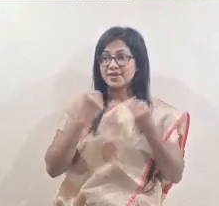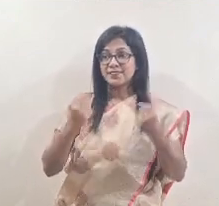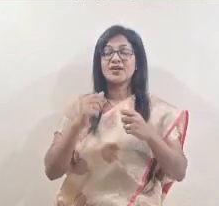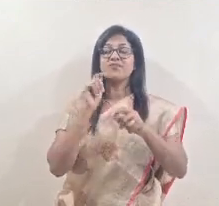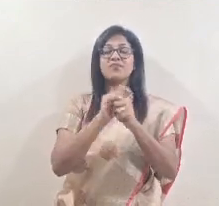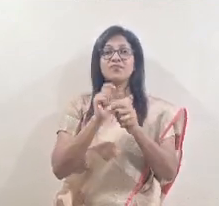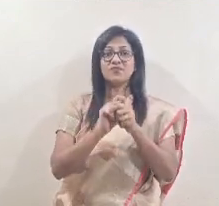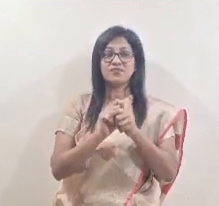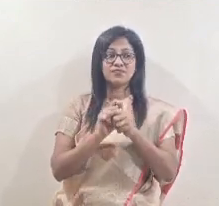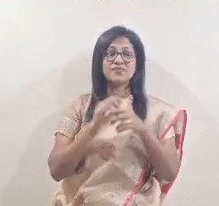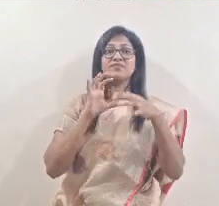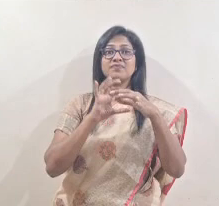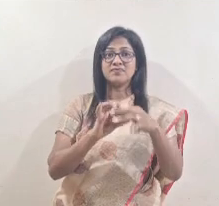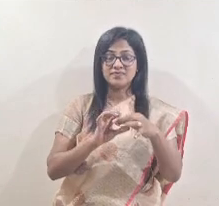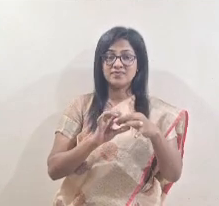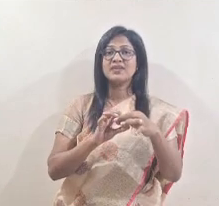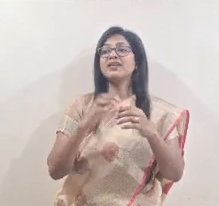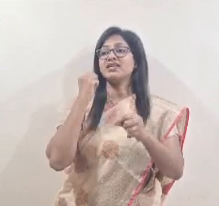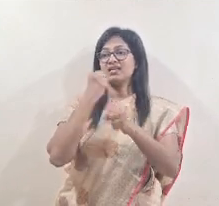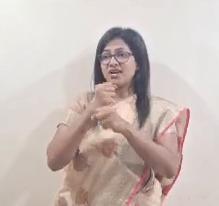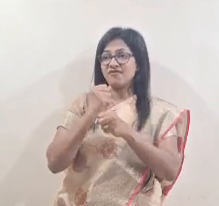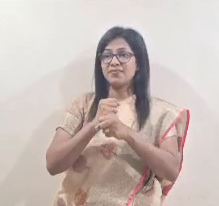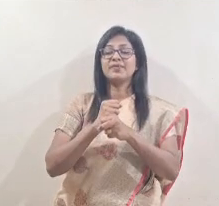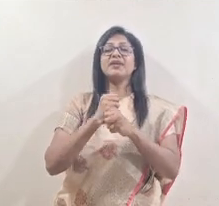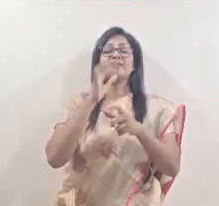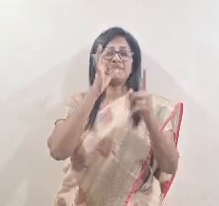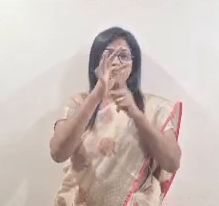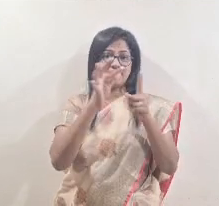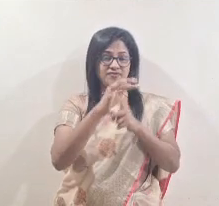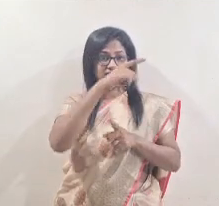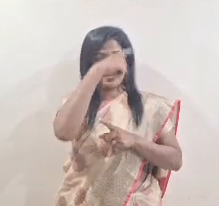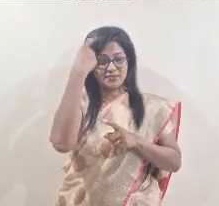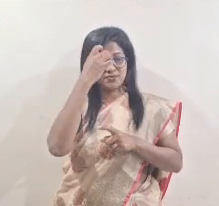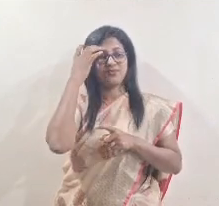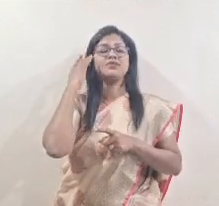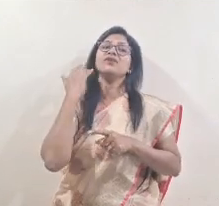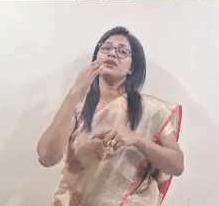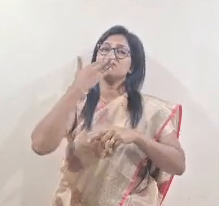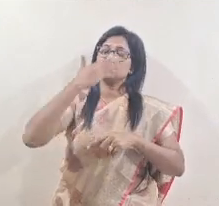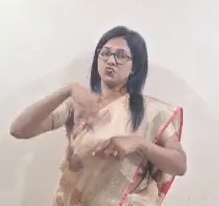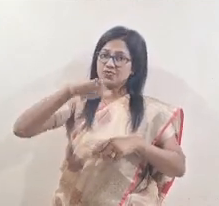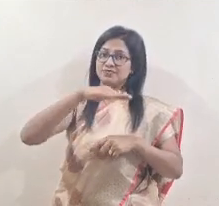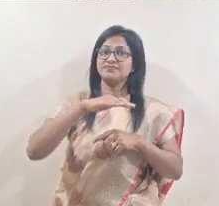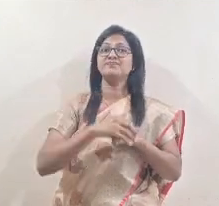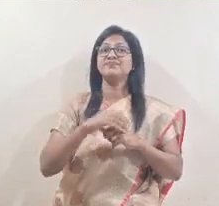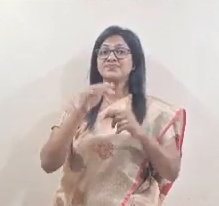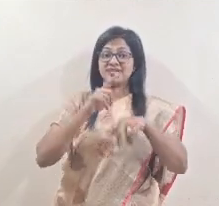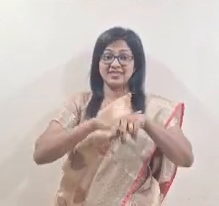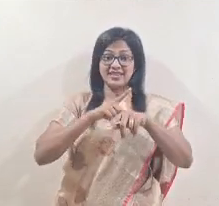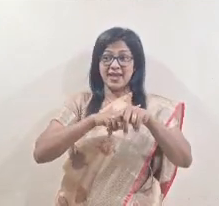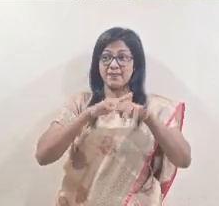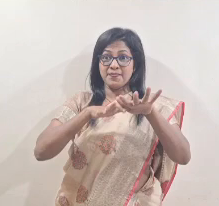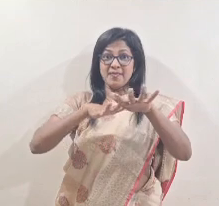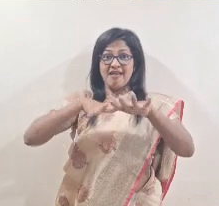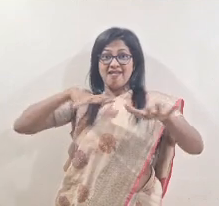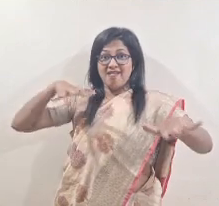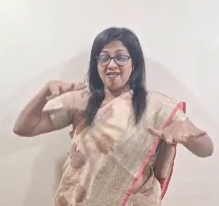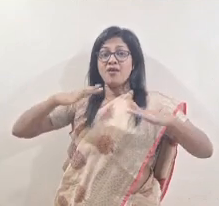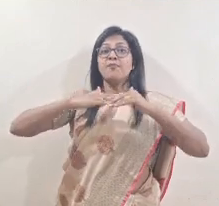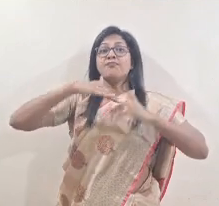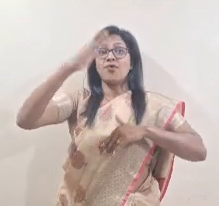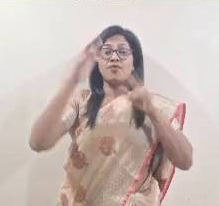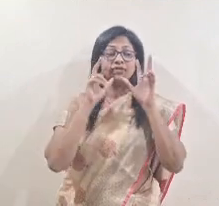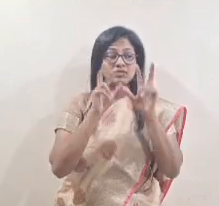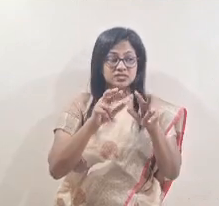for work are government, private employees, students. So the peak hour that was observed on this